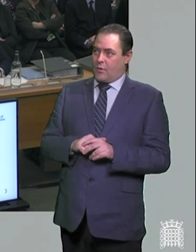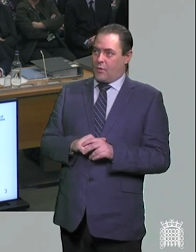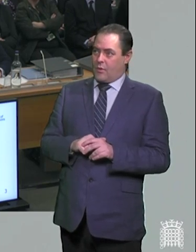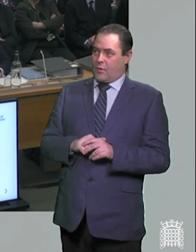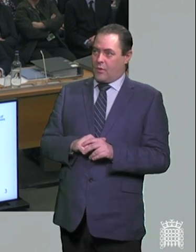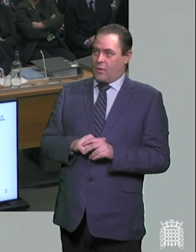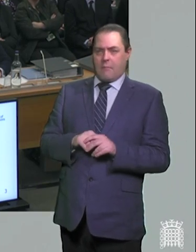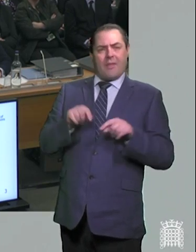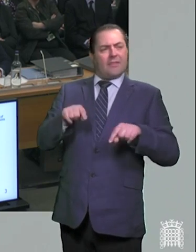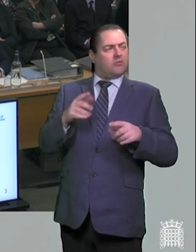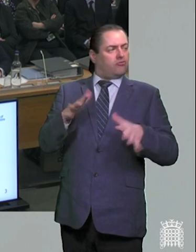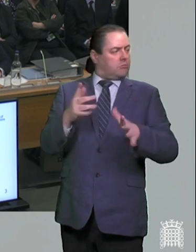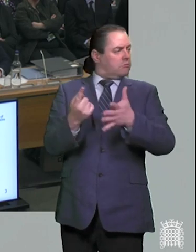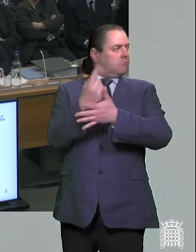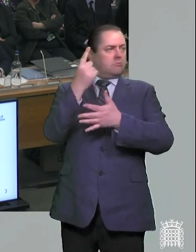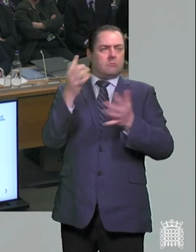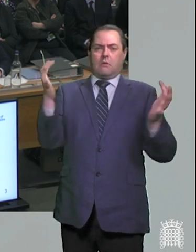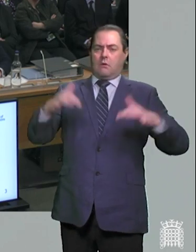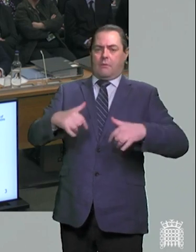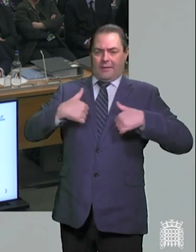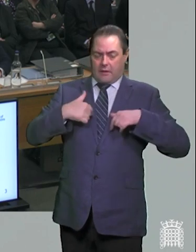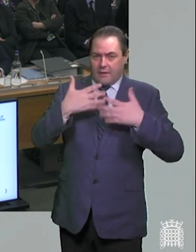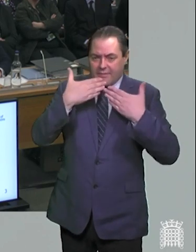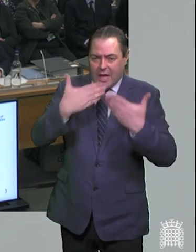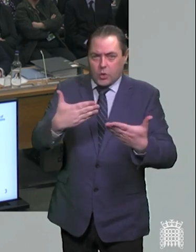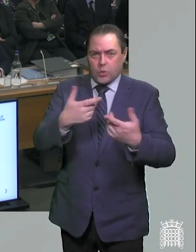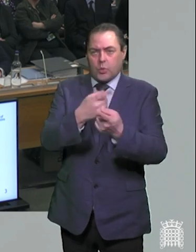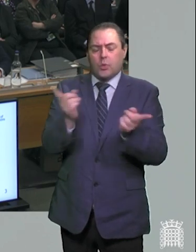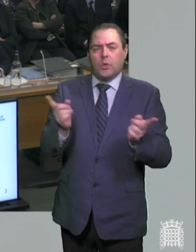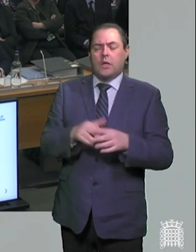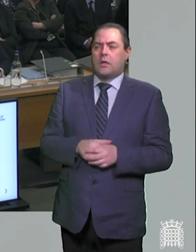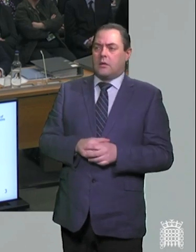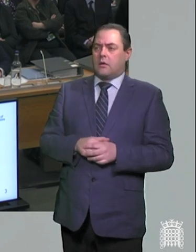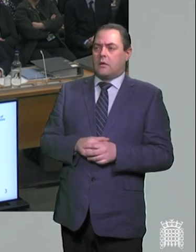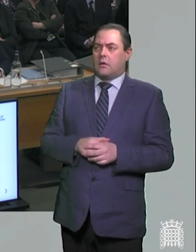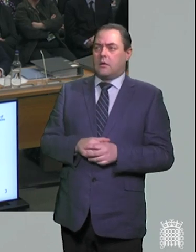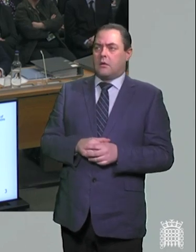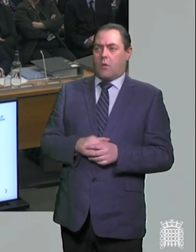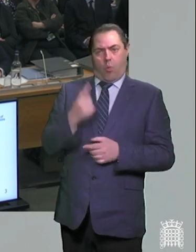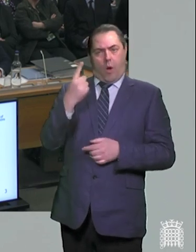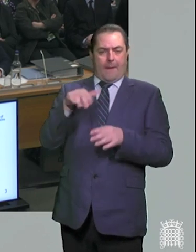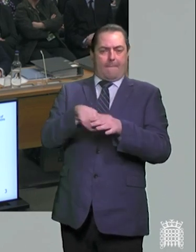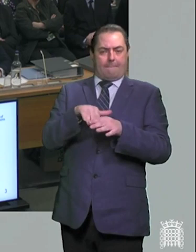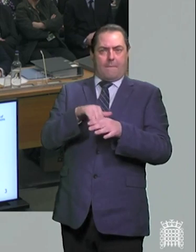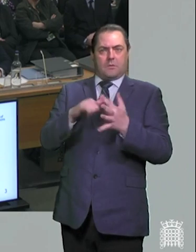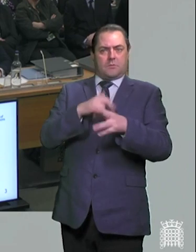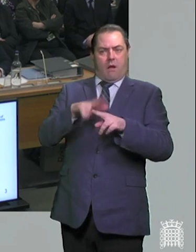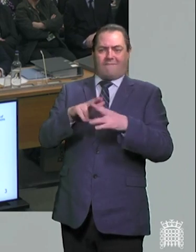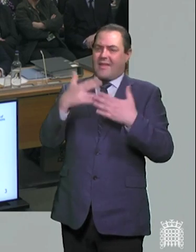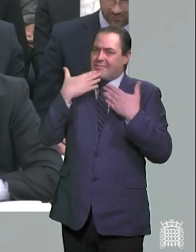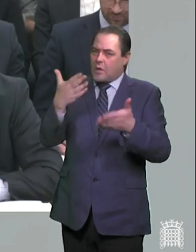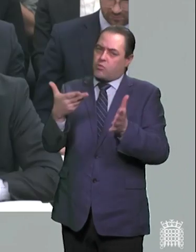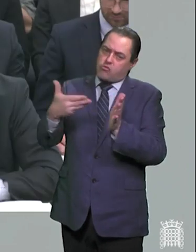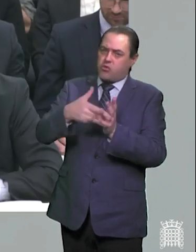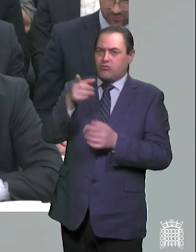impromptu gathering at which I'm thanking staff, at least one member of staff, for his